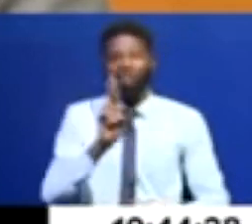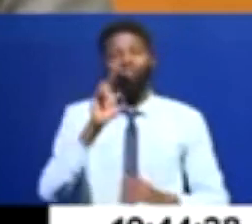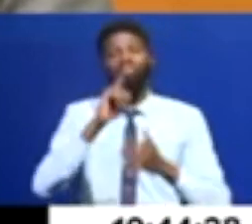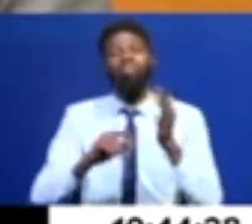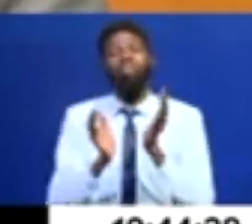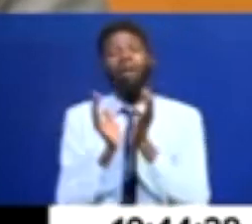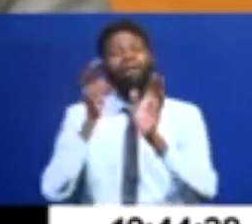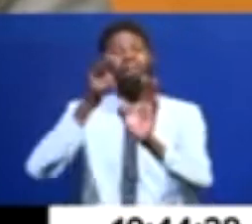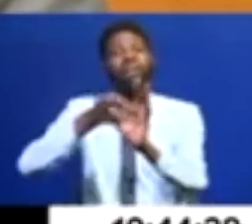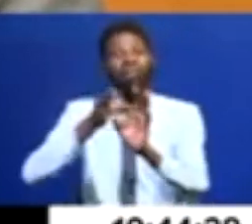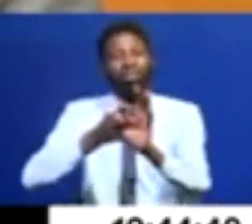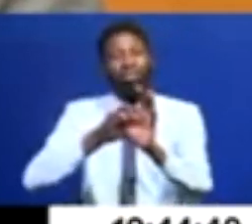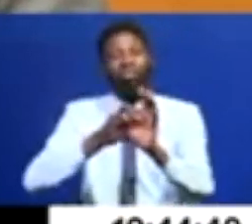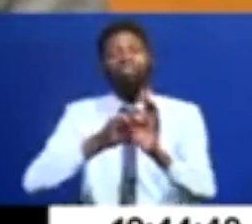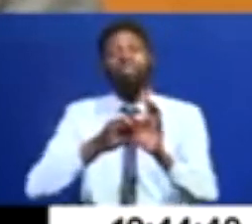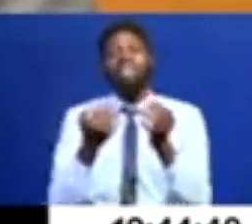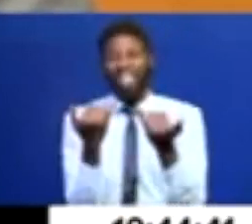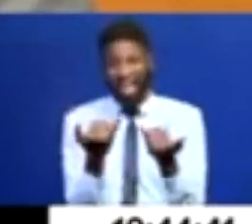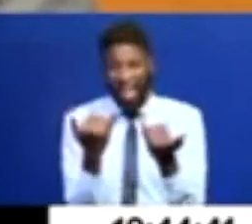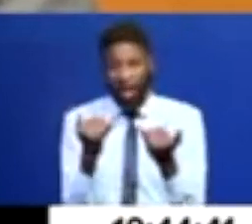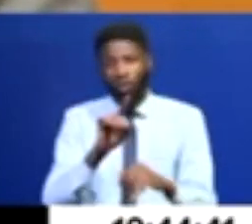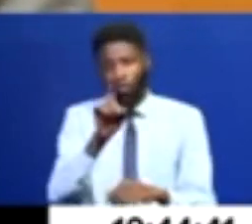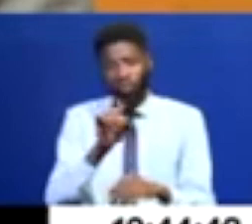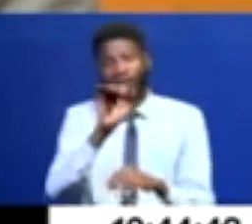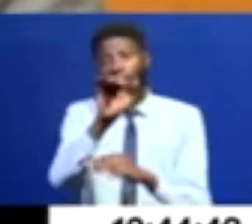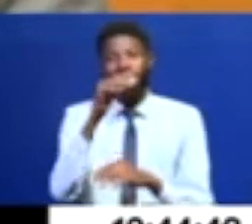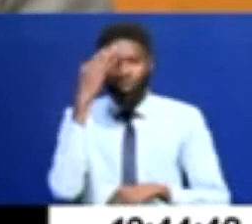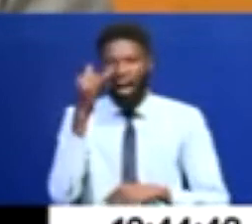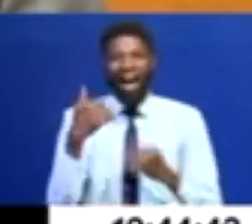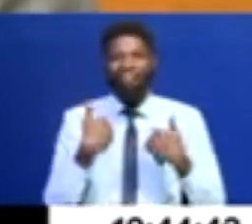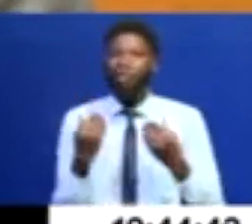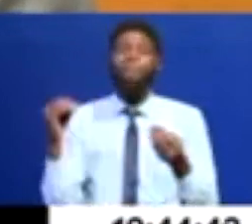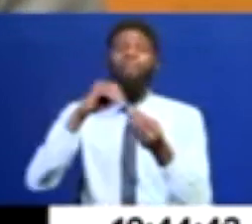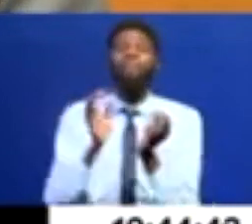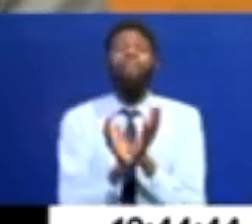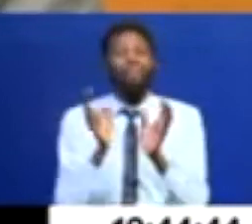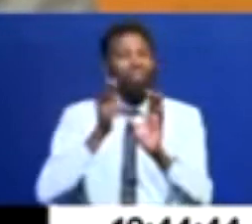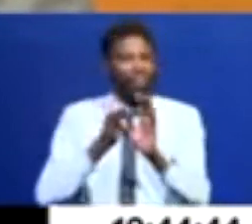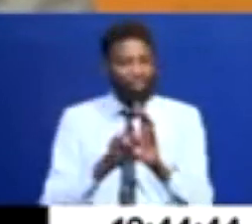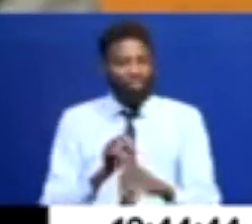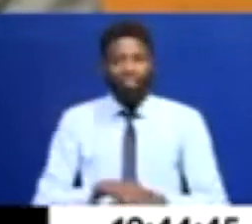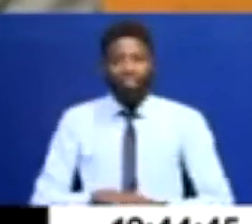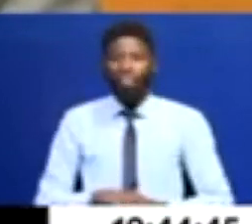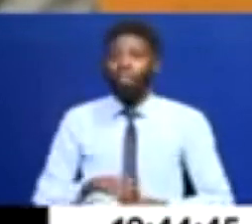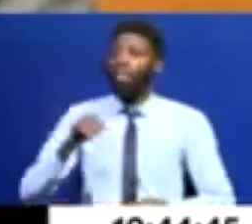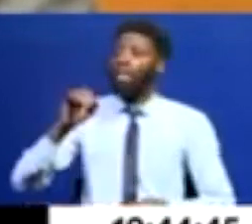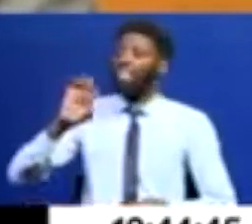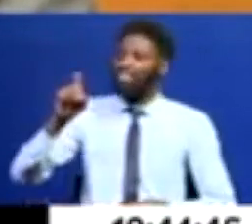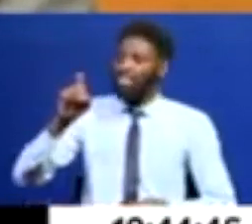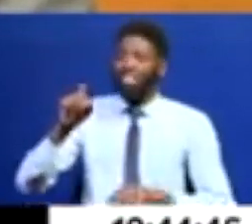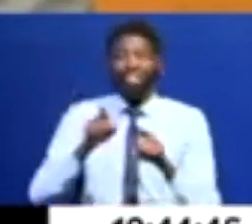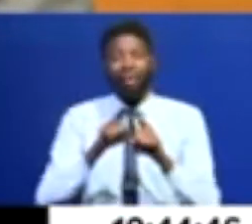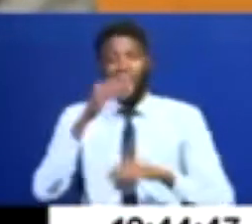good question that you asked, why this time around we are having so much public participation. What Parliament and the Executive have done is they have